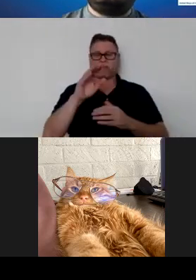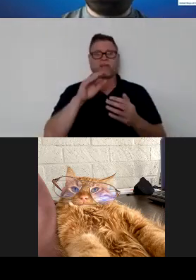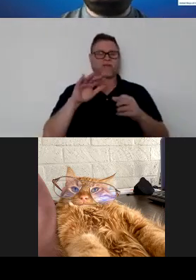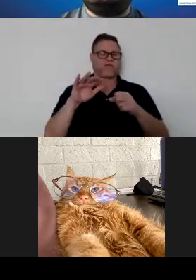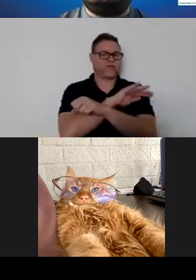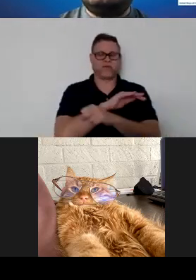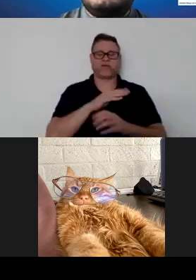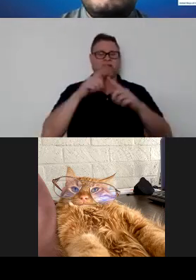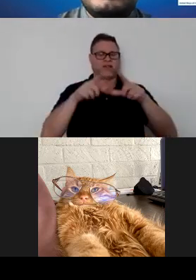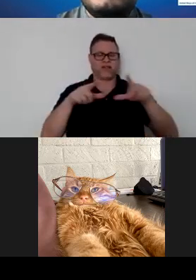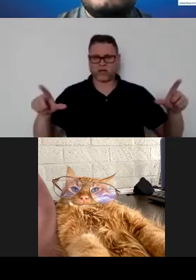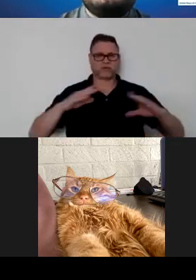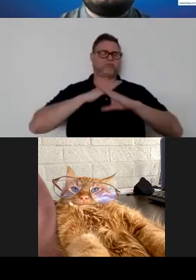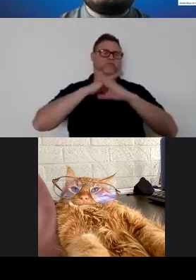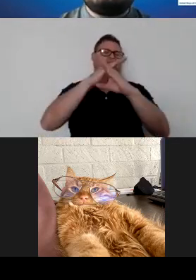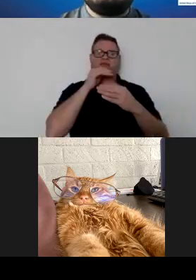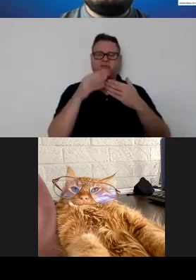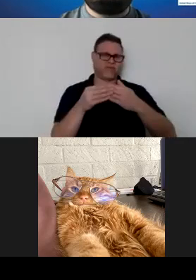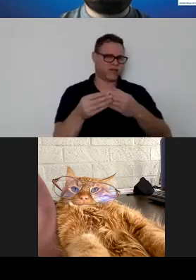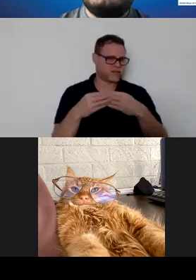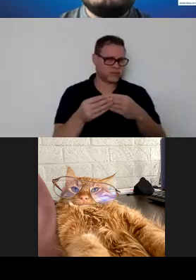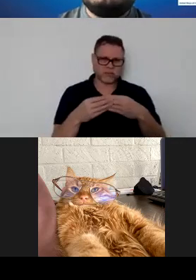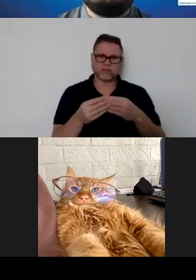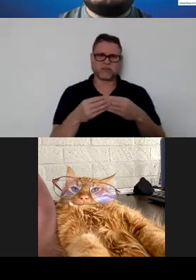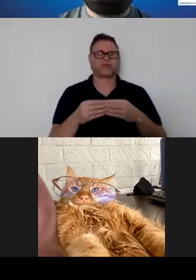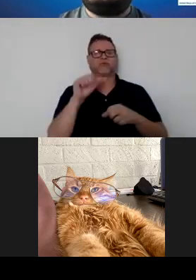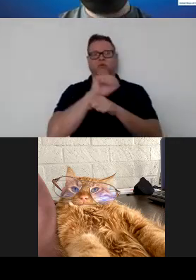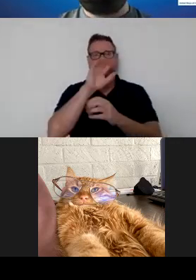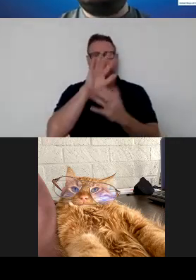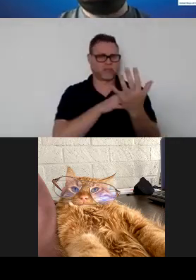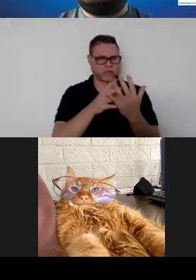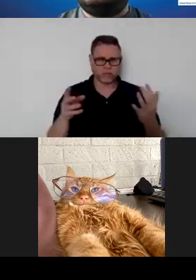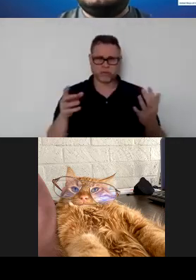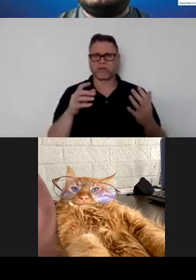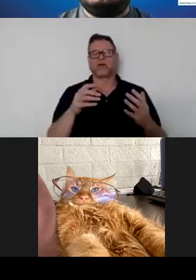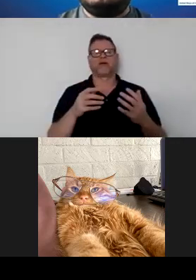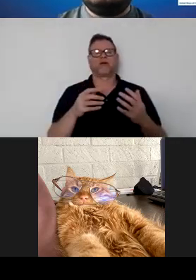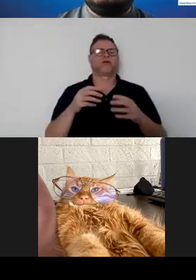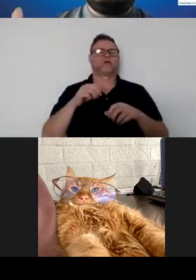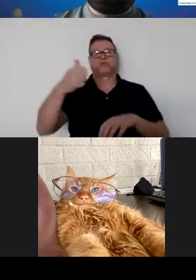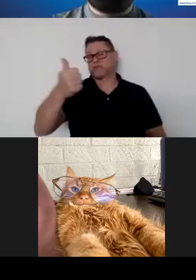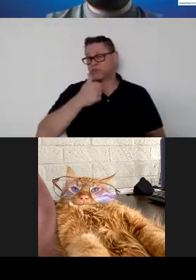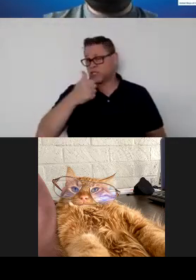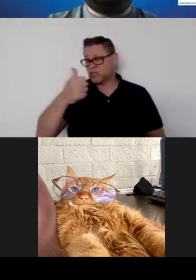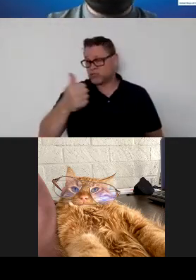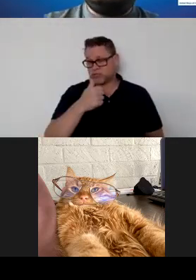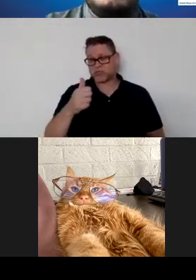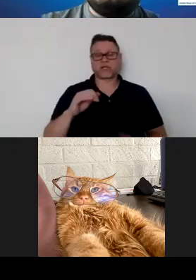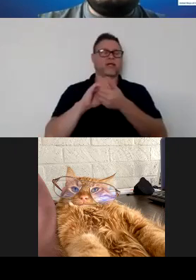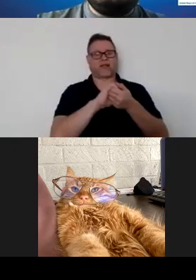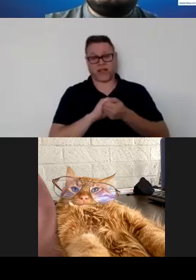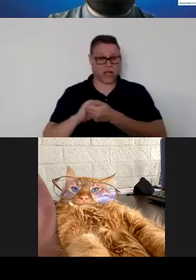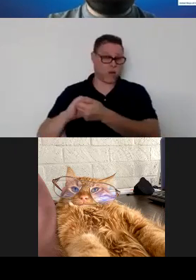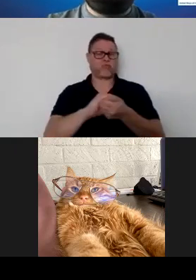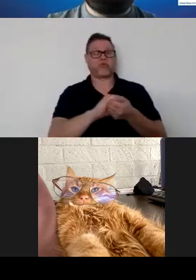barrier, inflexible work schedules, and a reliance on public transportation. Collaboration can be